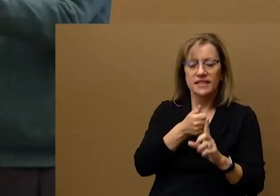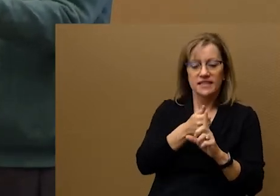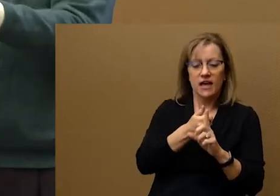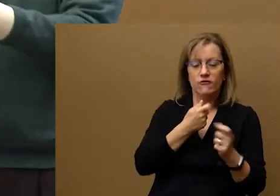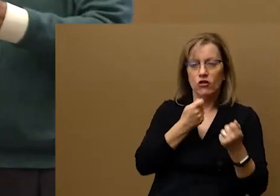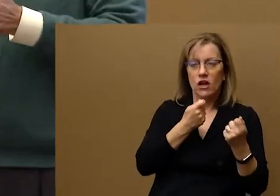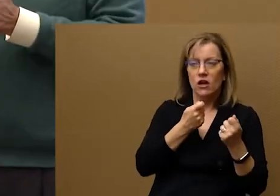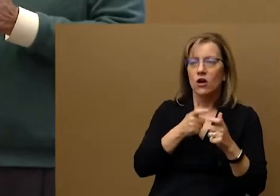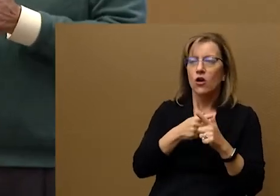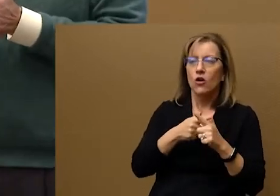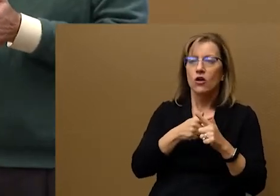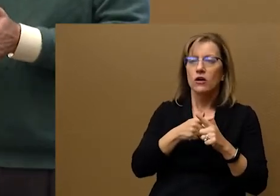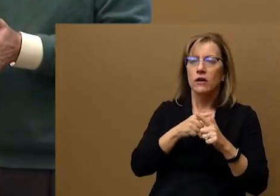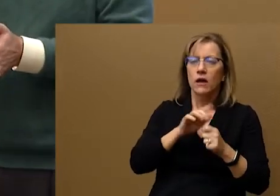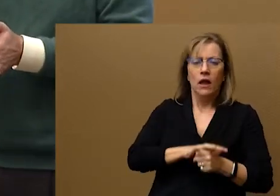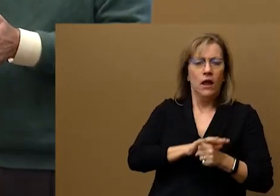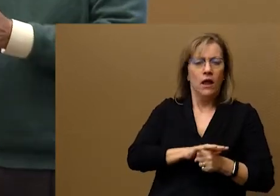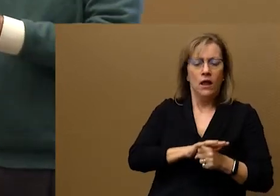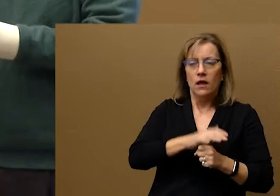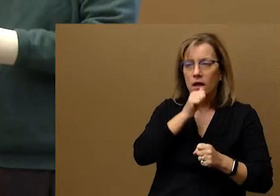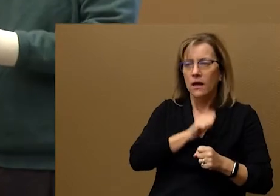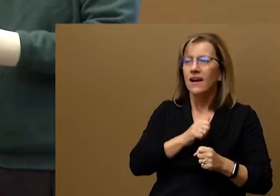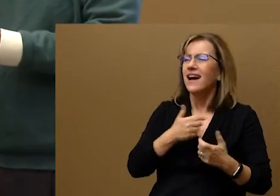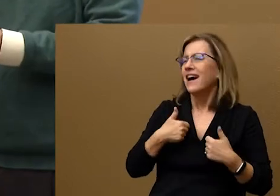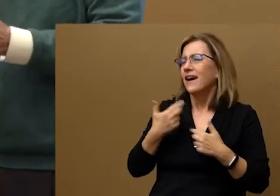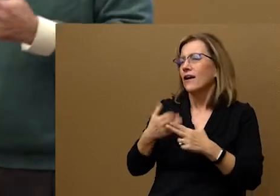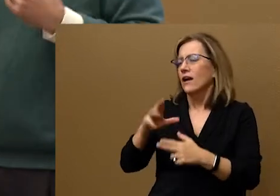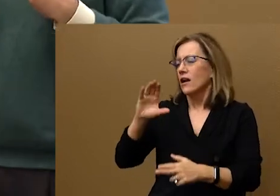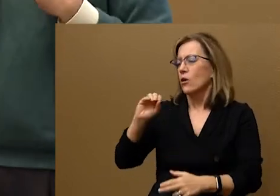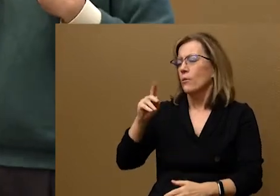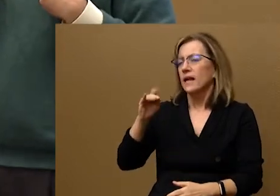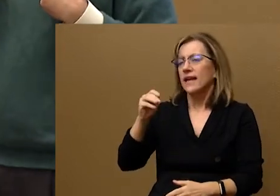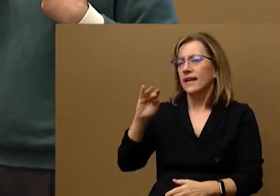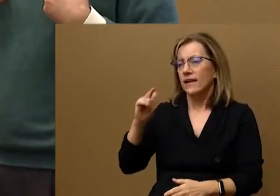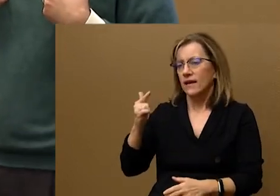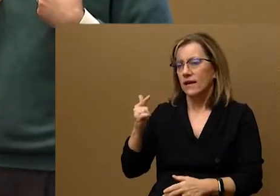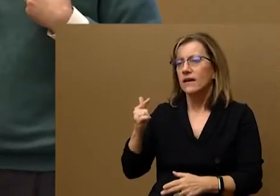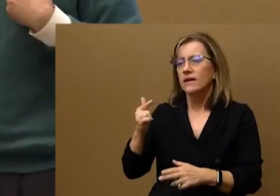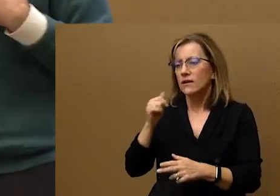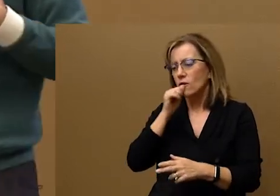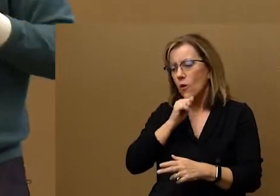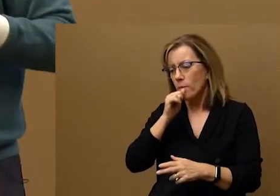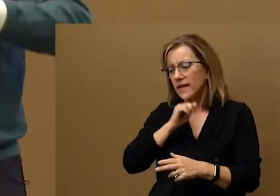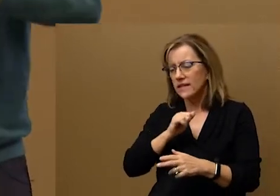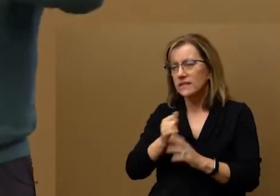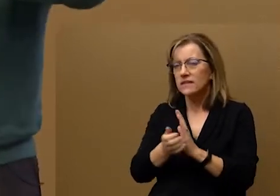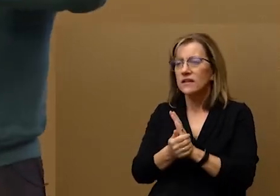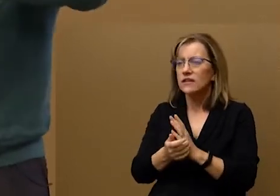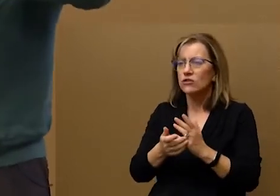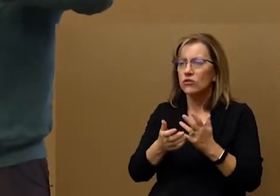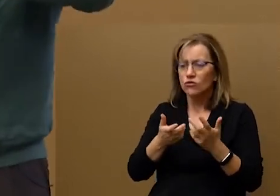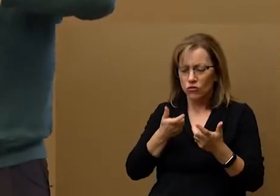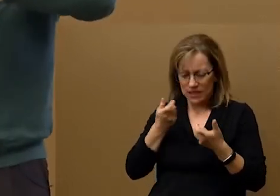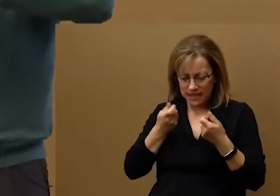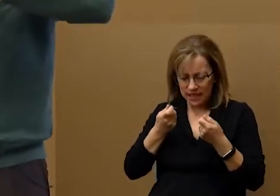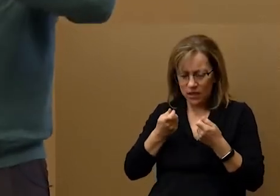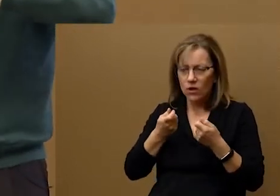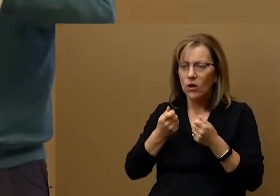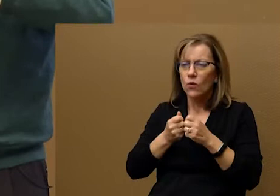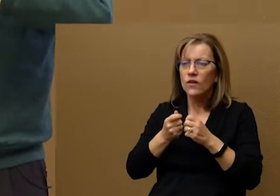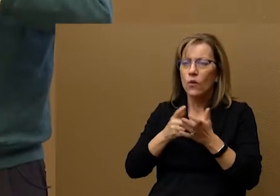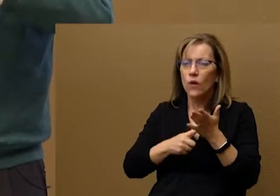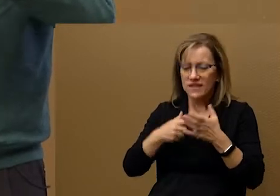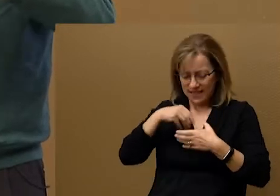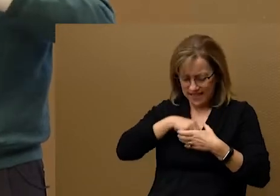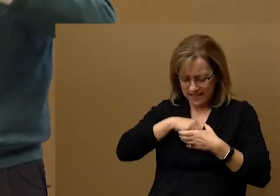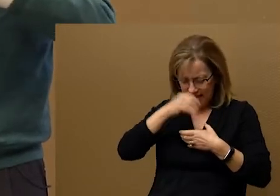in DBT, is self-regulation or distress tolerance, what I call coping skills. I mean, dealing with what's